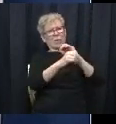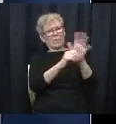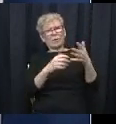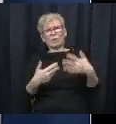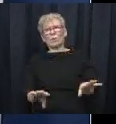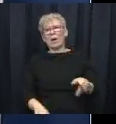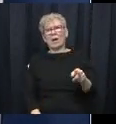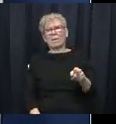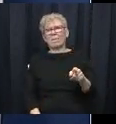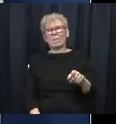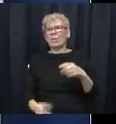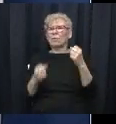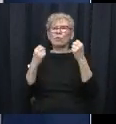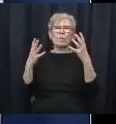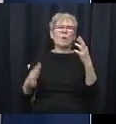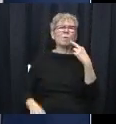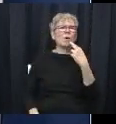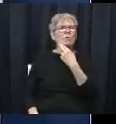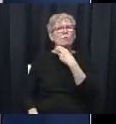through the 5-star program.